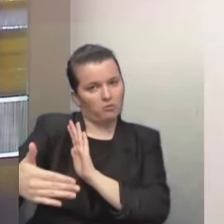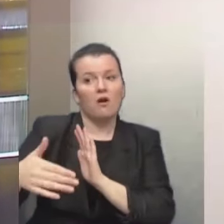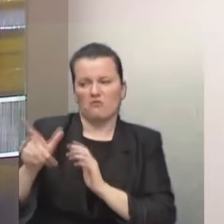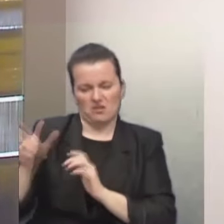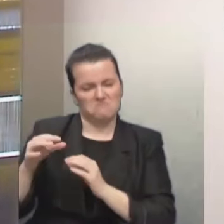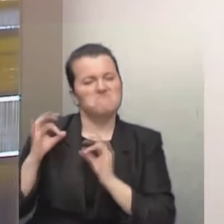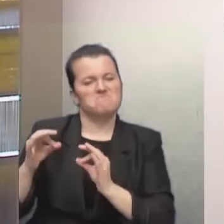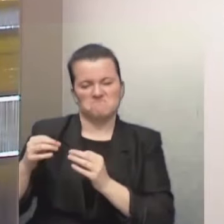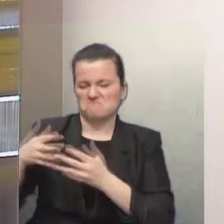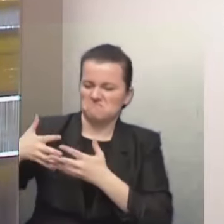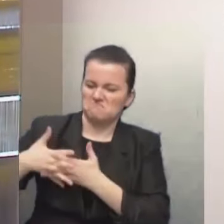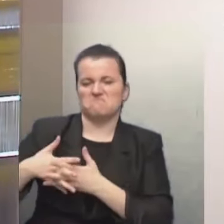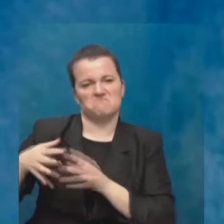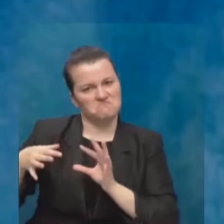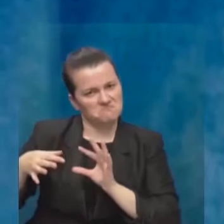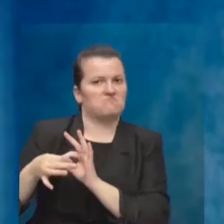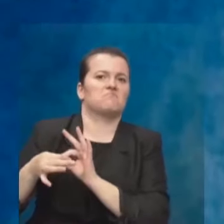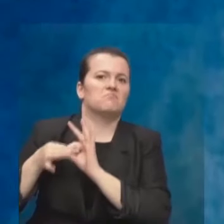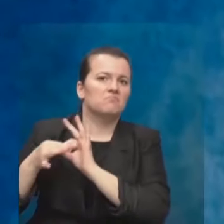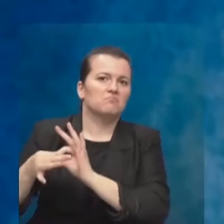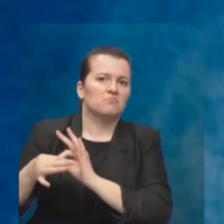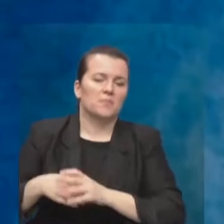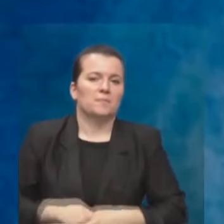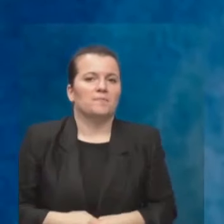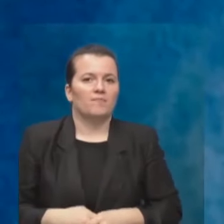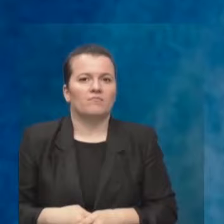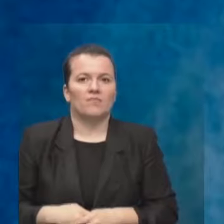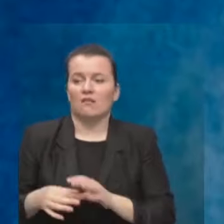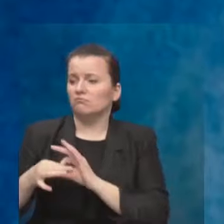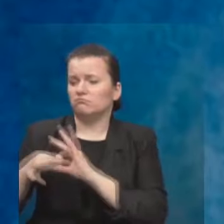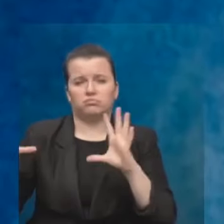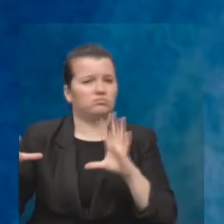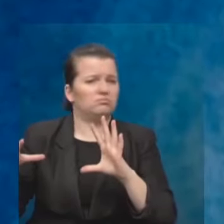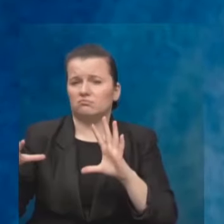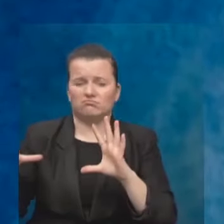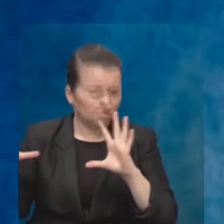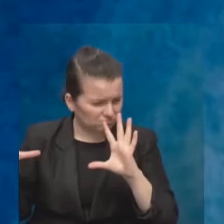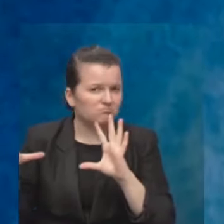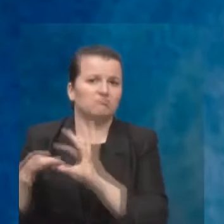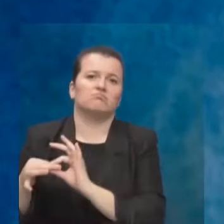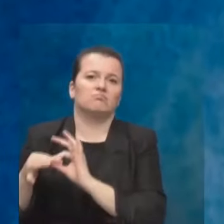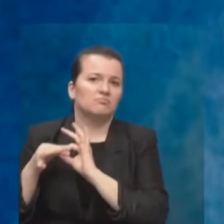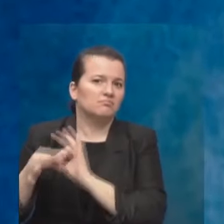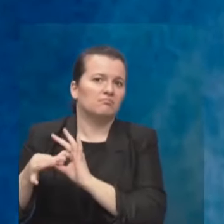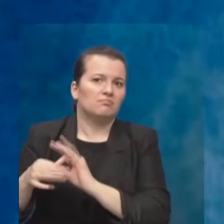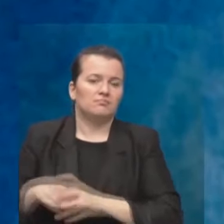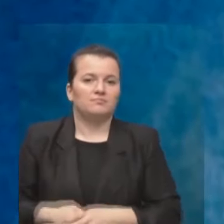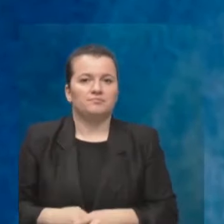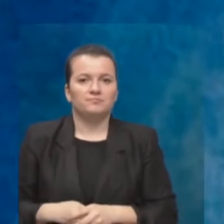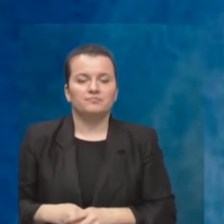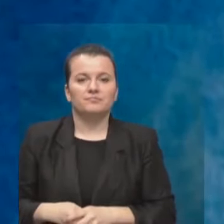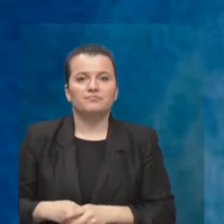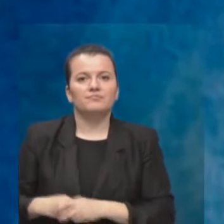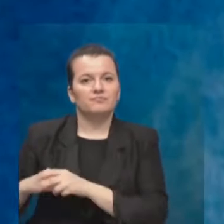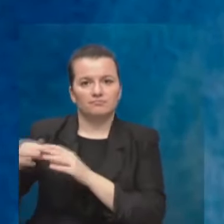this alliance is incontrovertible. As to Nissan's performance, it is not for me to say, but in fact, the numbers will